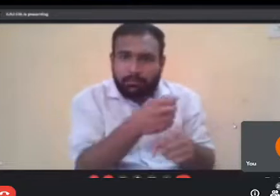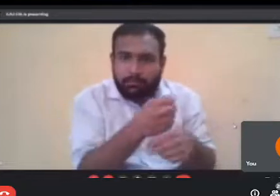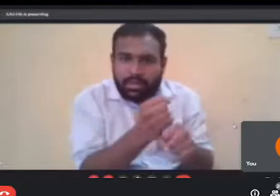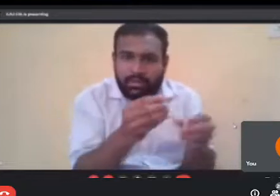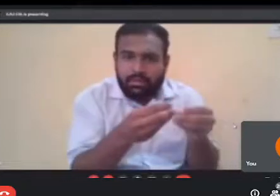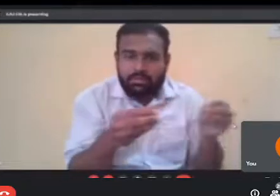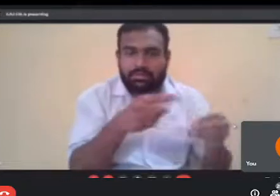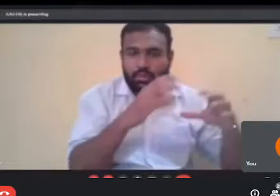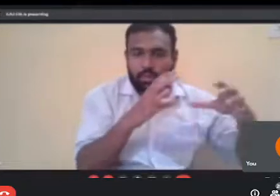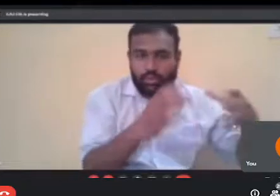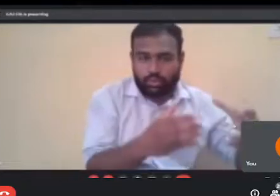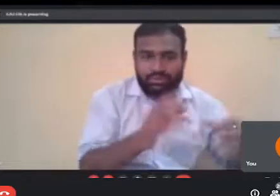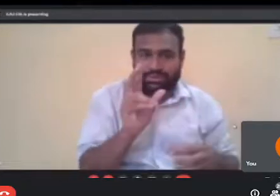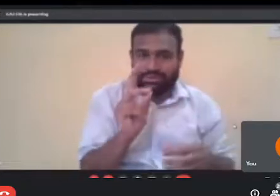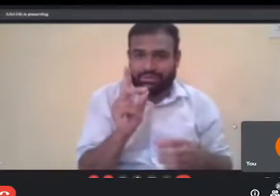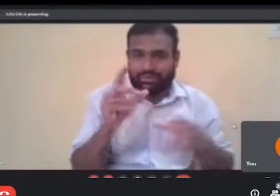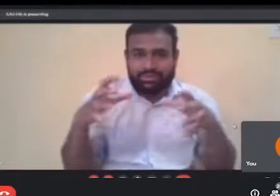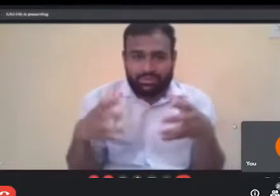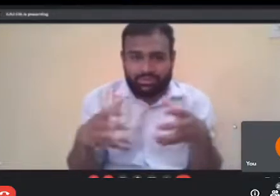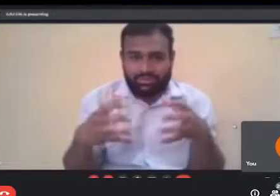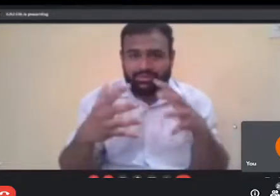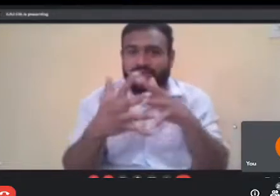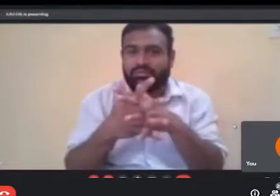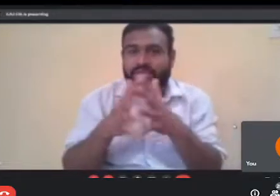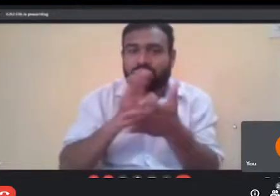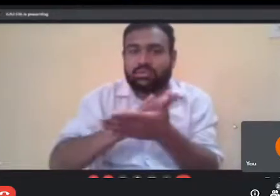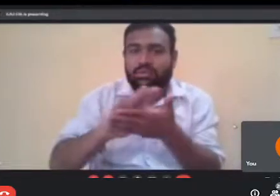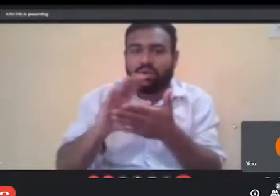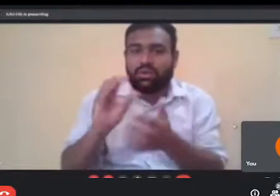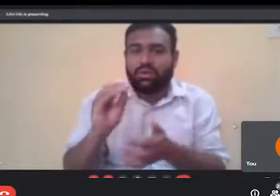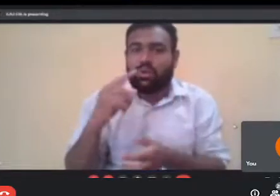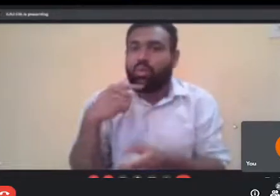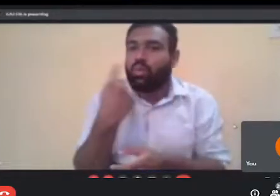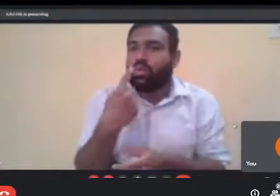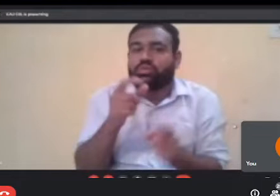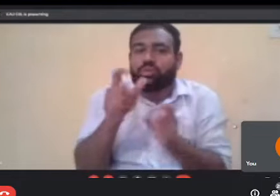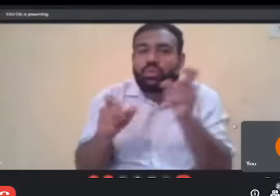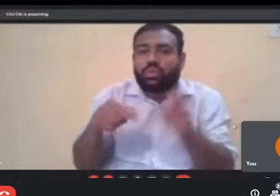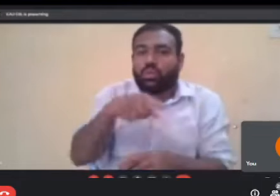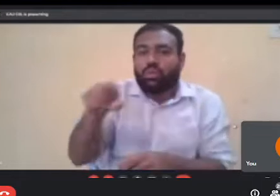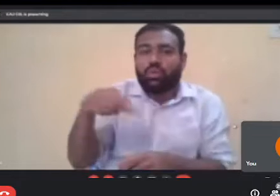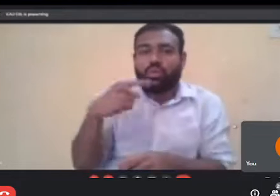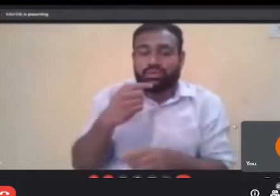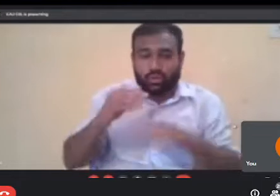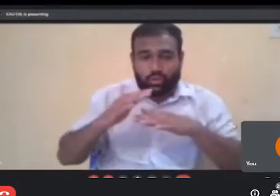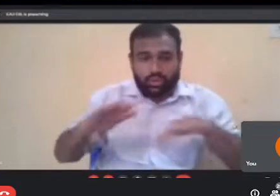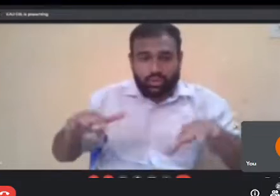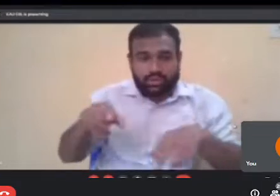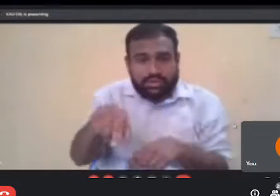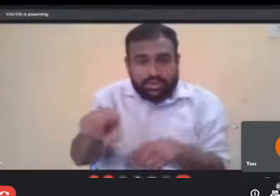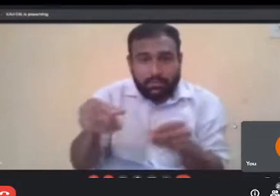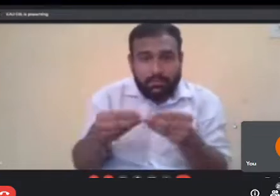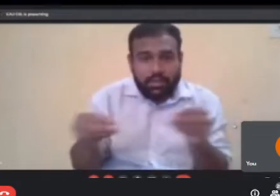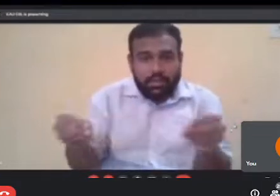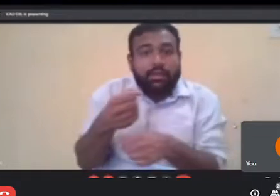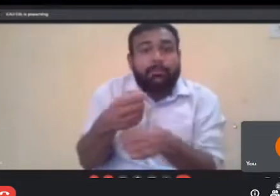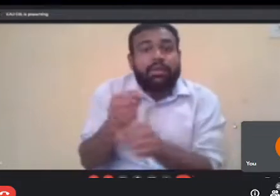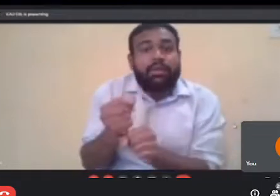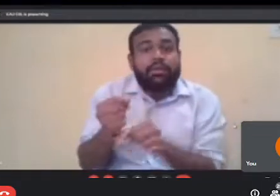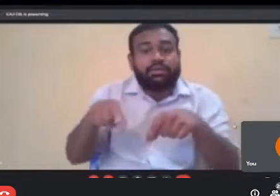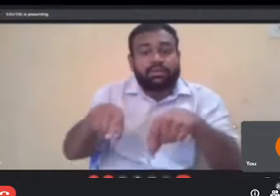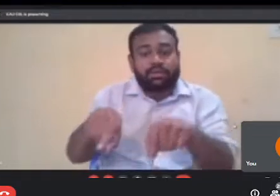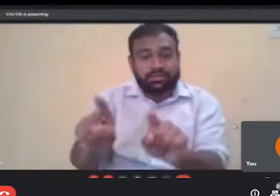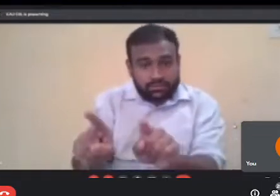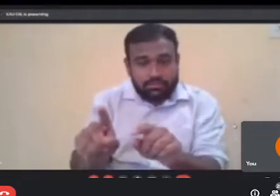children what they are talking about. That is a group, or third group, who. The second group is also who. So who is this? We have to make